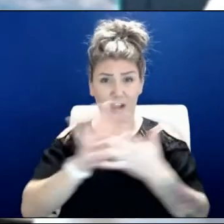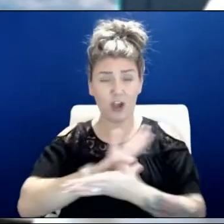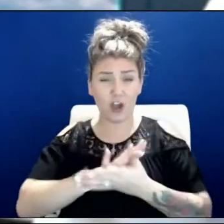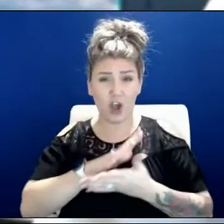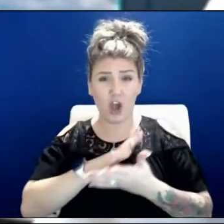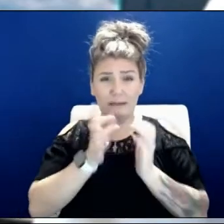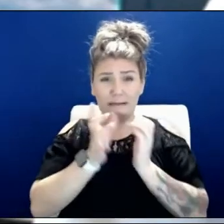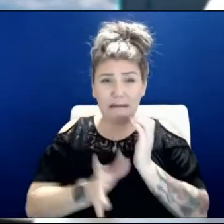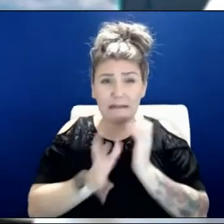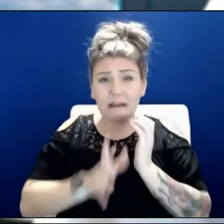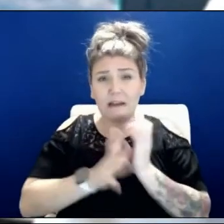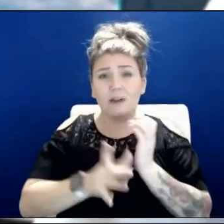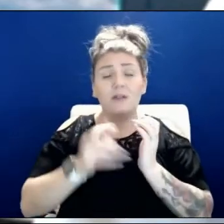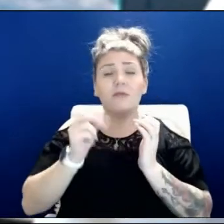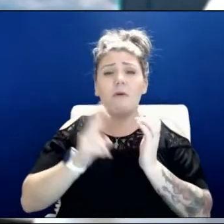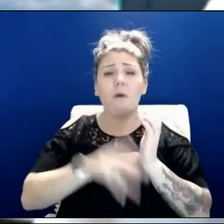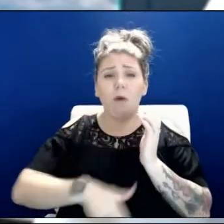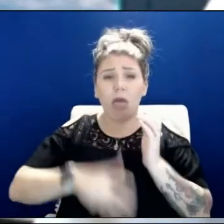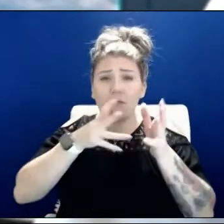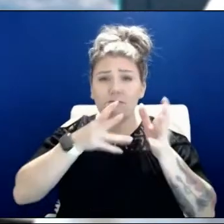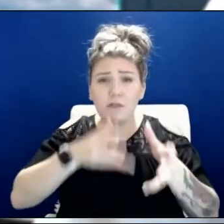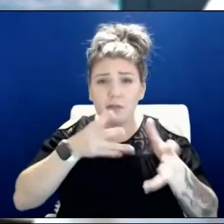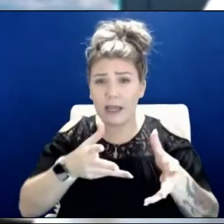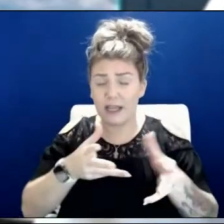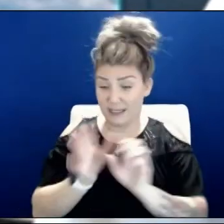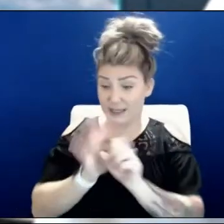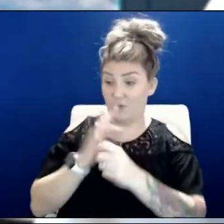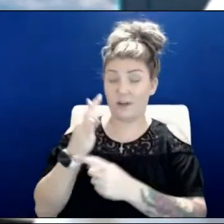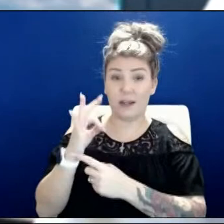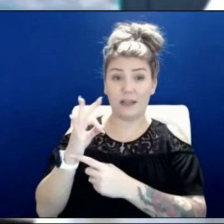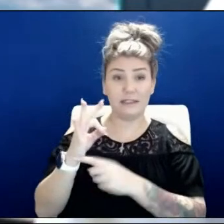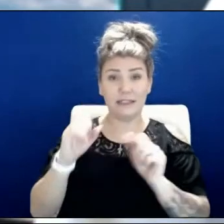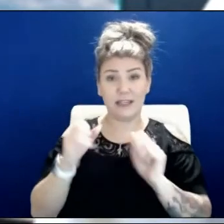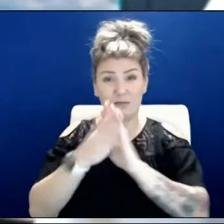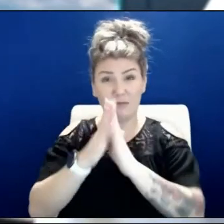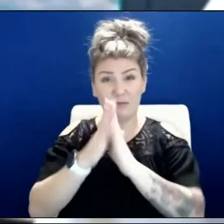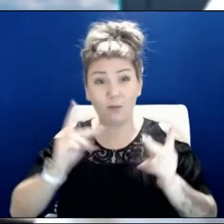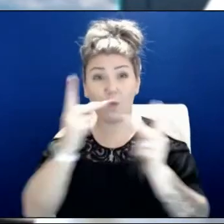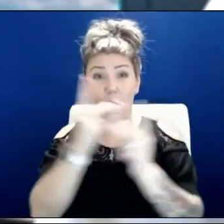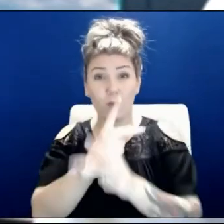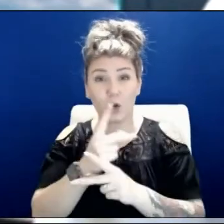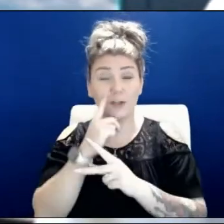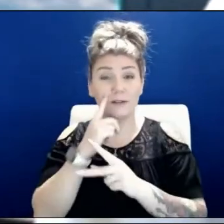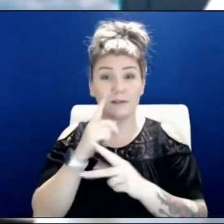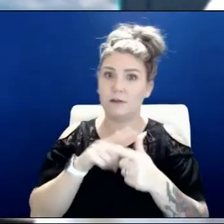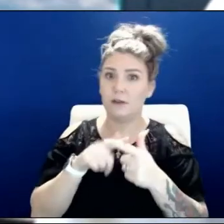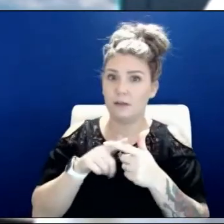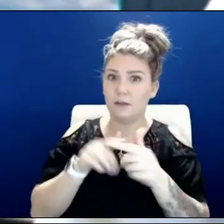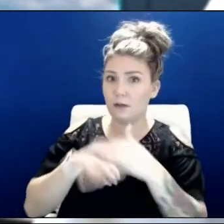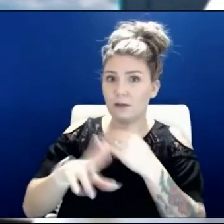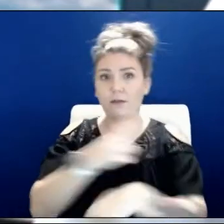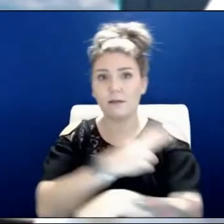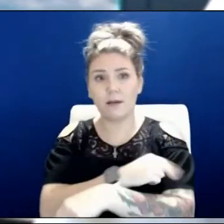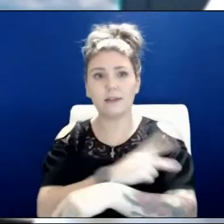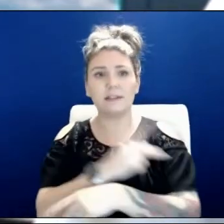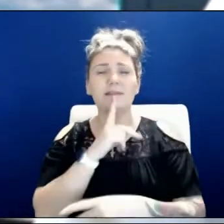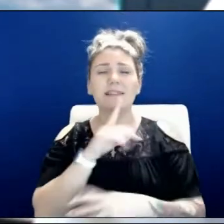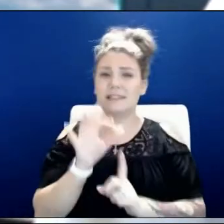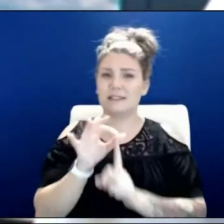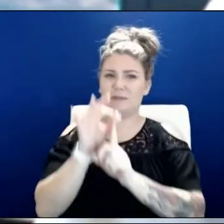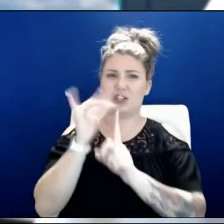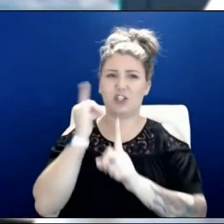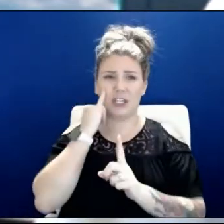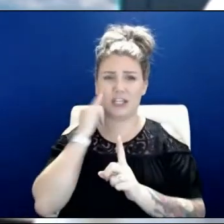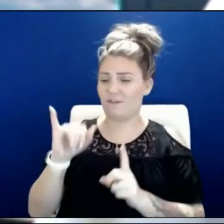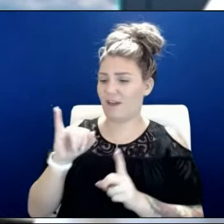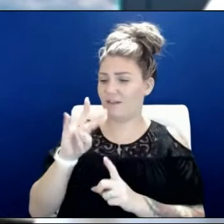of COVID-19 can make your disease worse and end up in hospitalization, especially if you're getting your ivermectin from